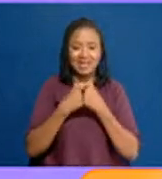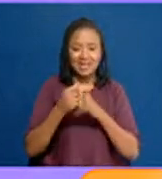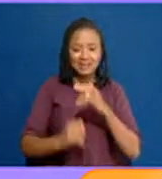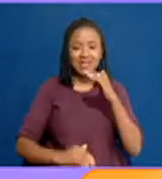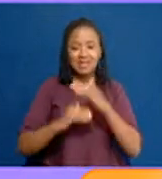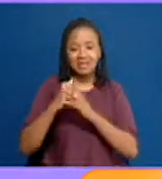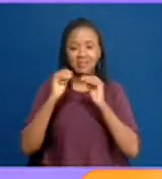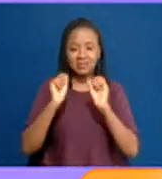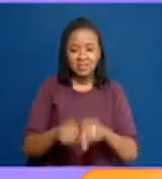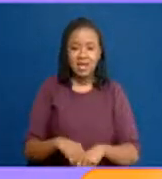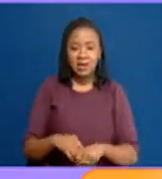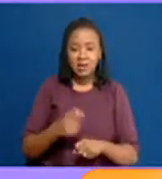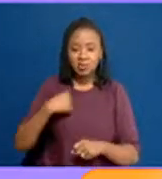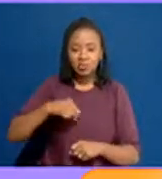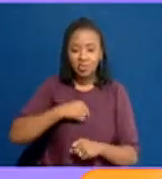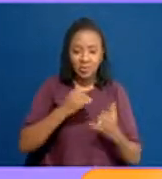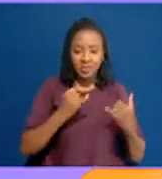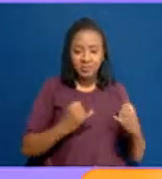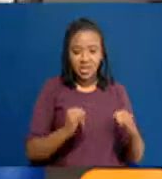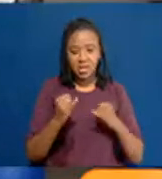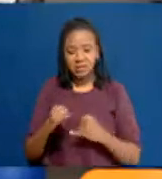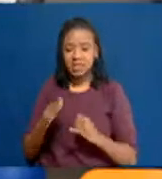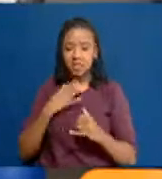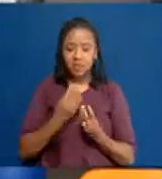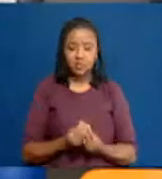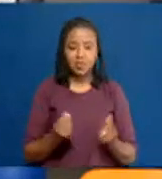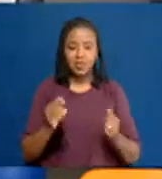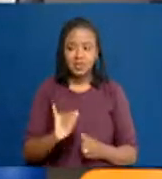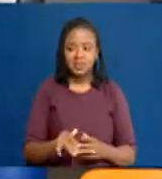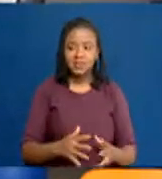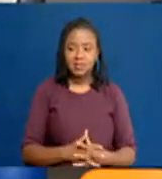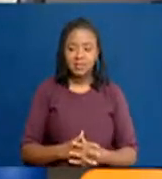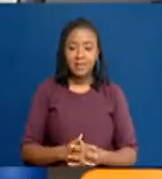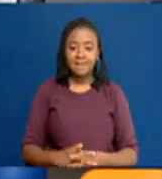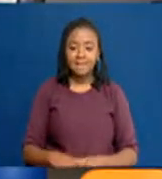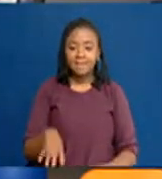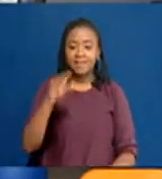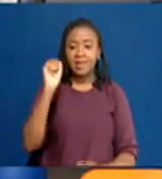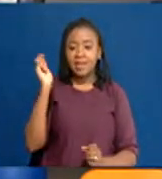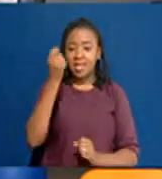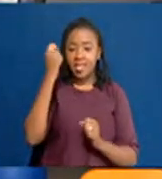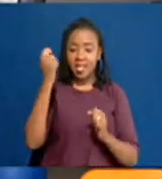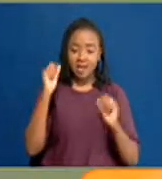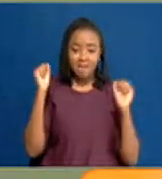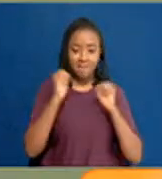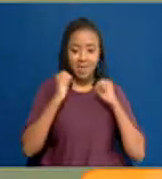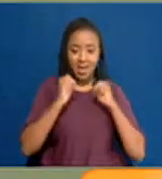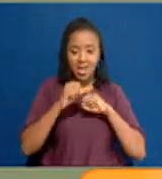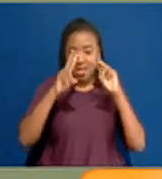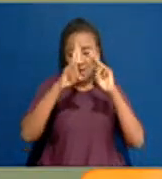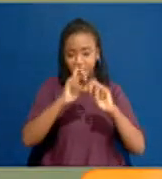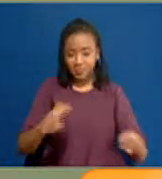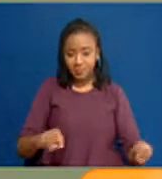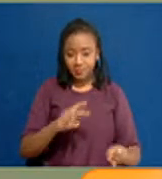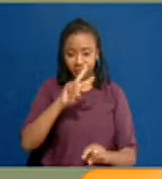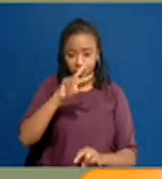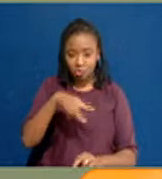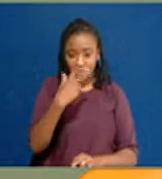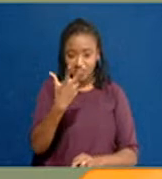do to make sure we address. According to the Kenya Malaria Indicator Survey of